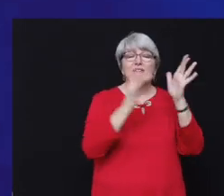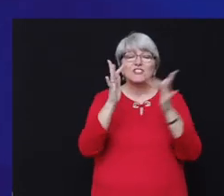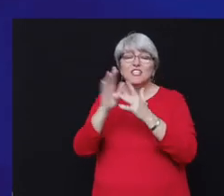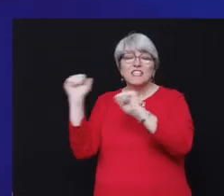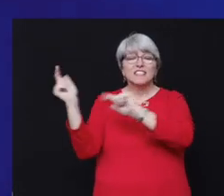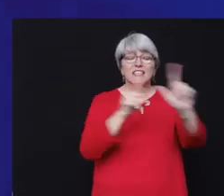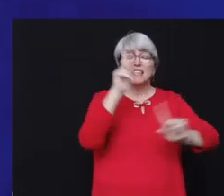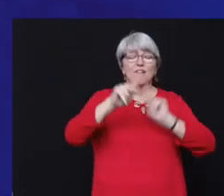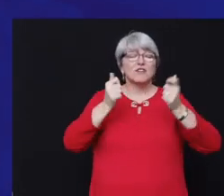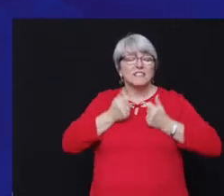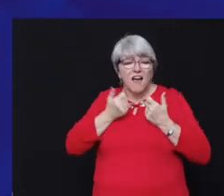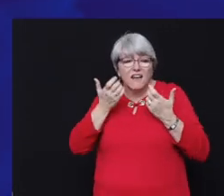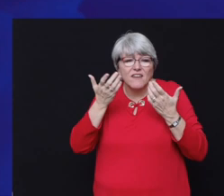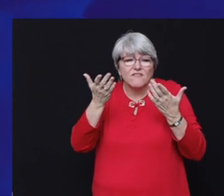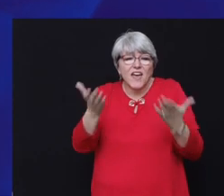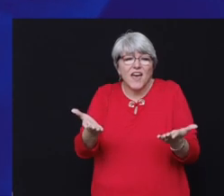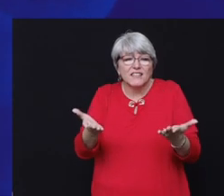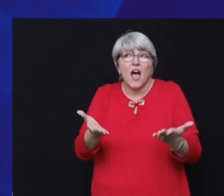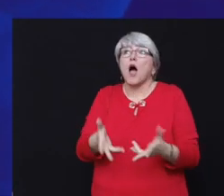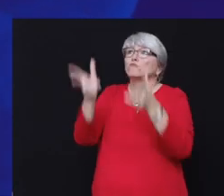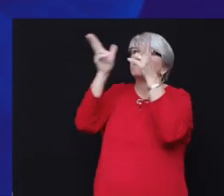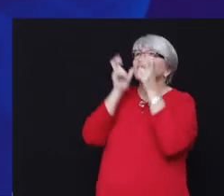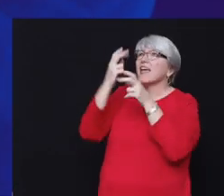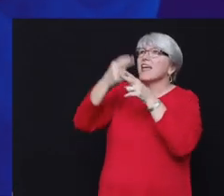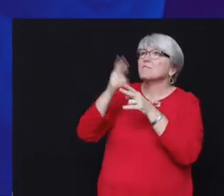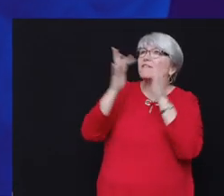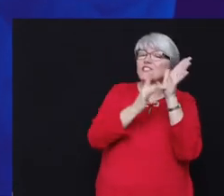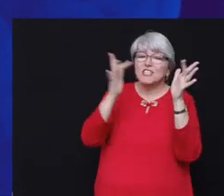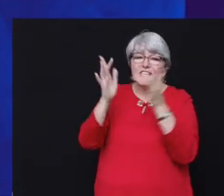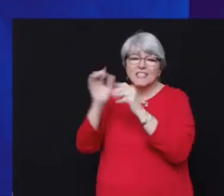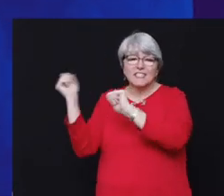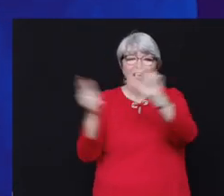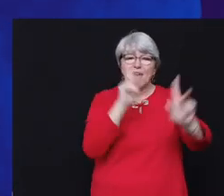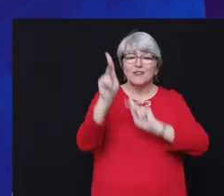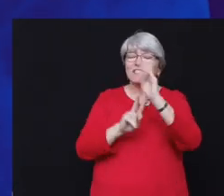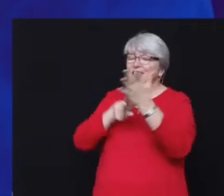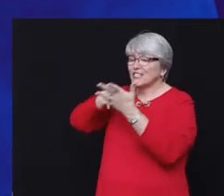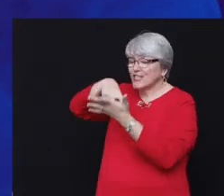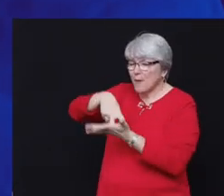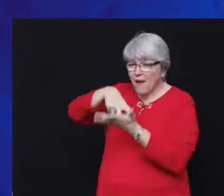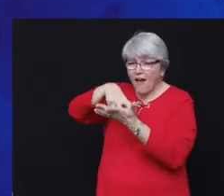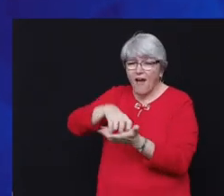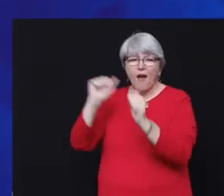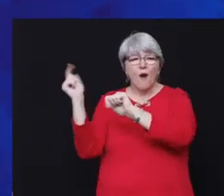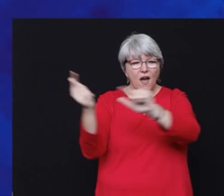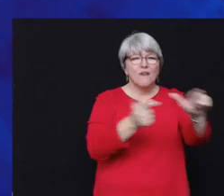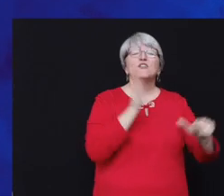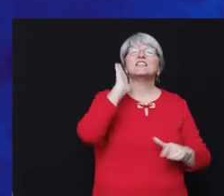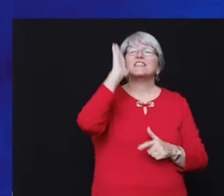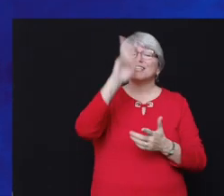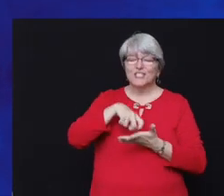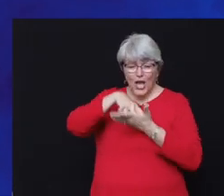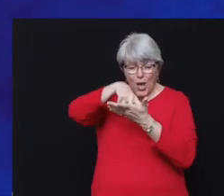name of Jesus, every tongue confess. At the name of Jesus, every knee shall bow.